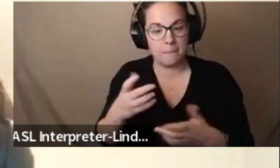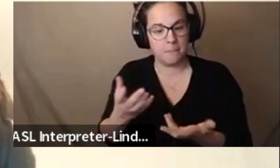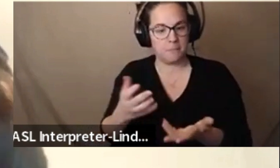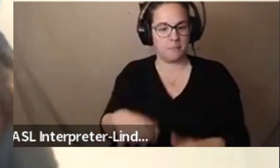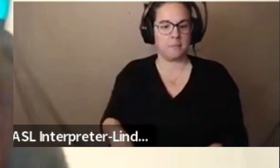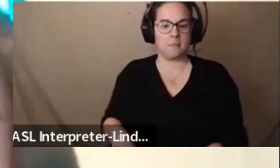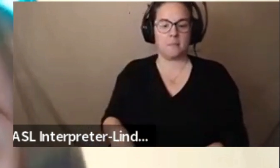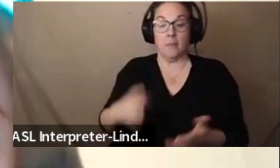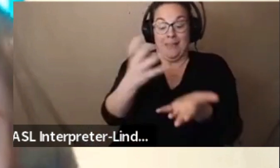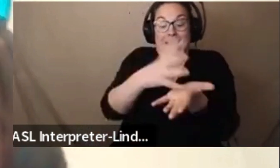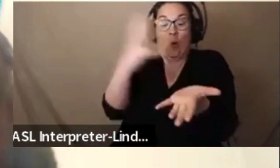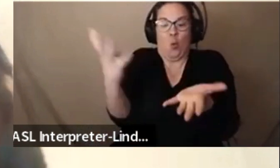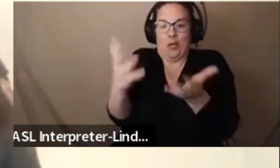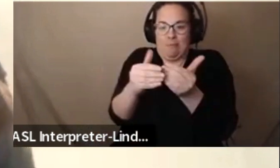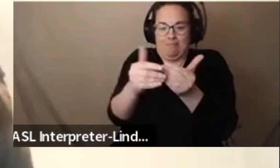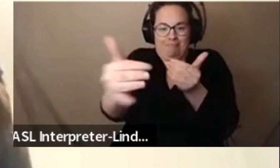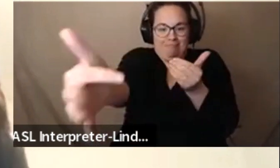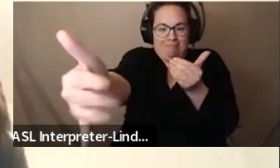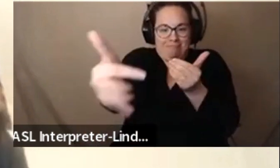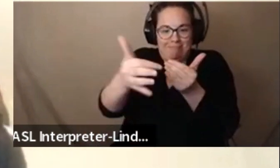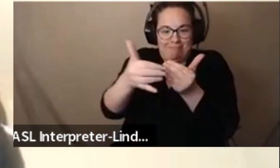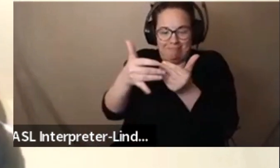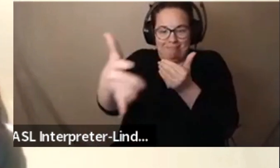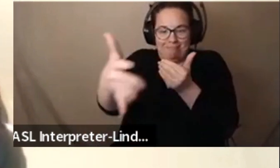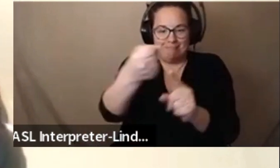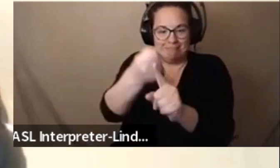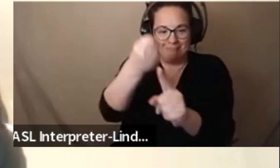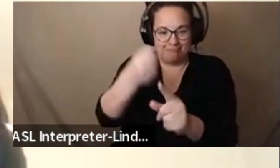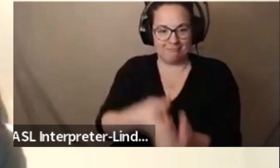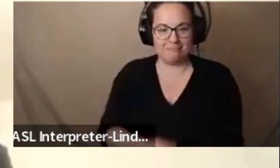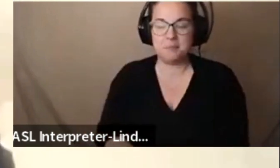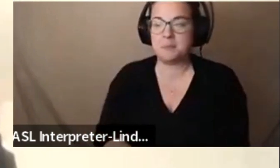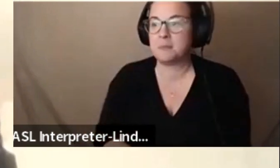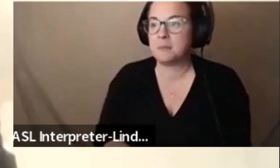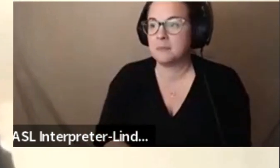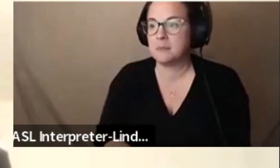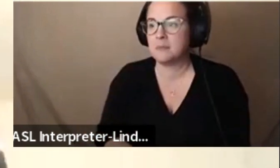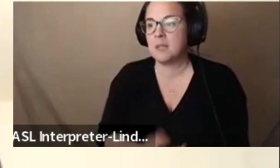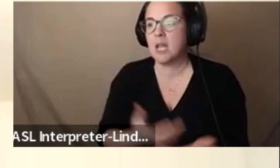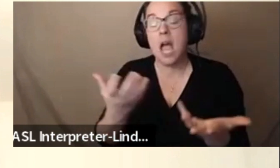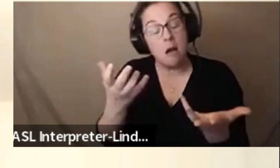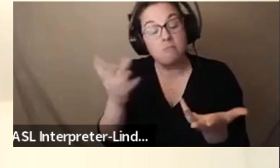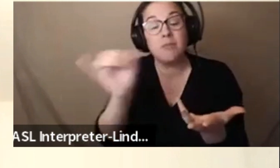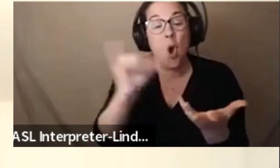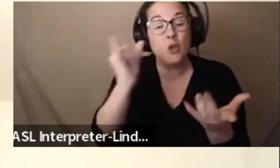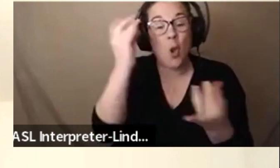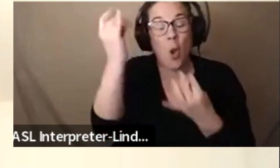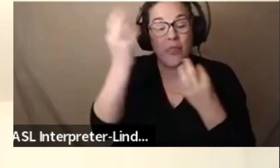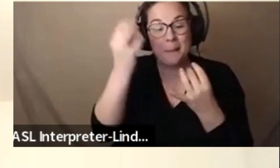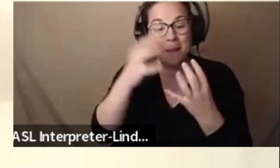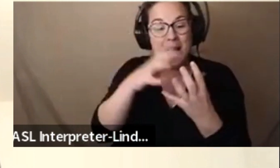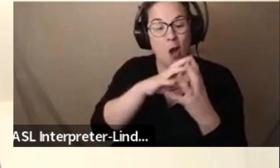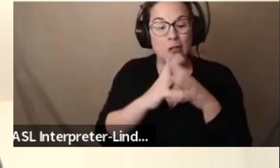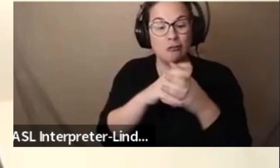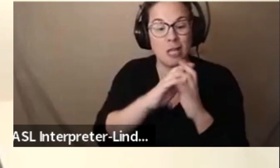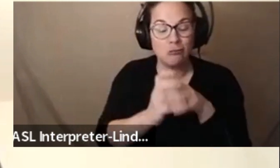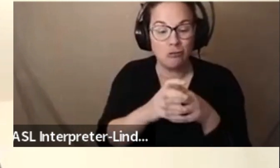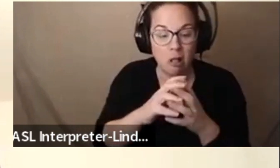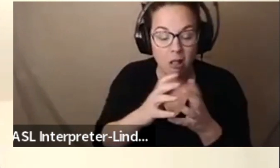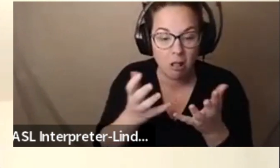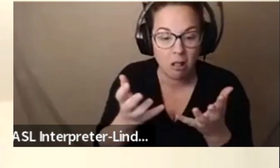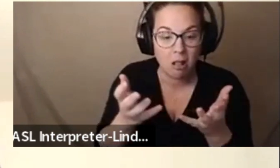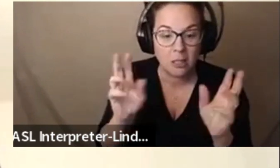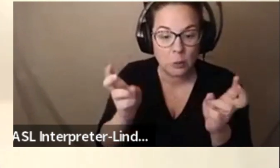temporality, and how the definition of queer within the Shakespeare definitely is a lot more